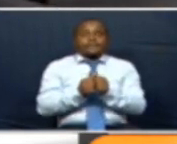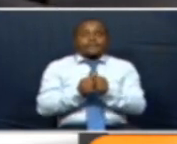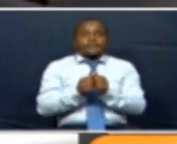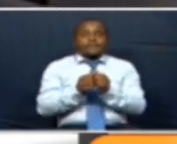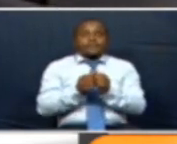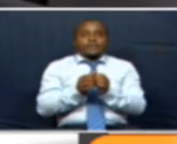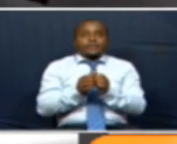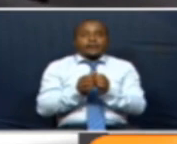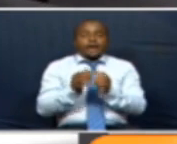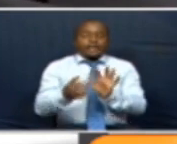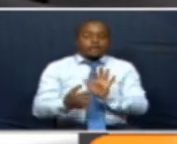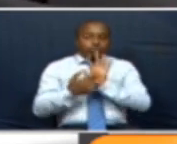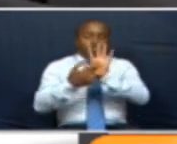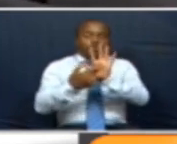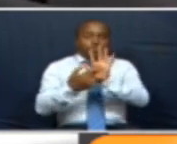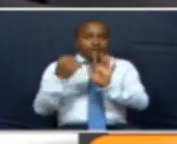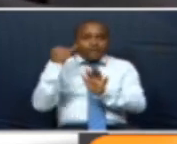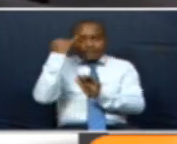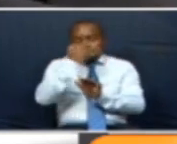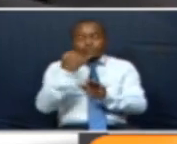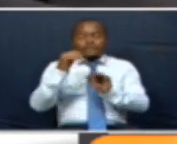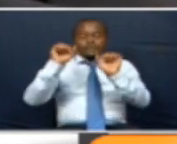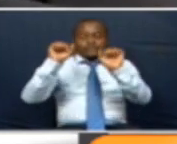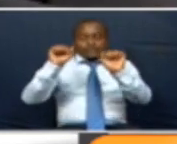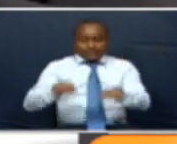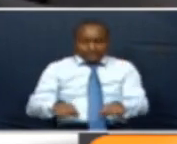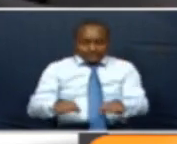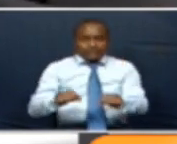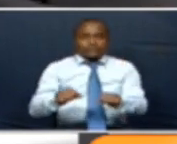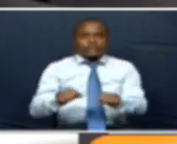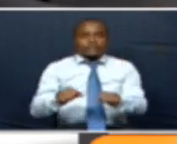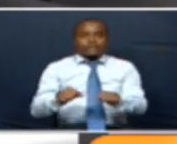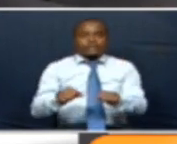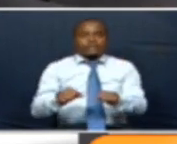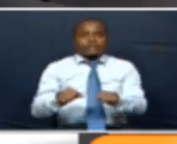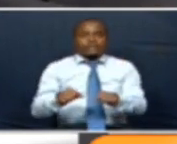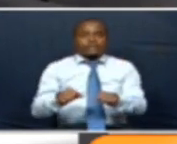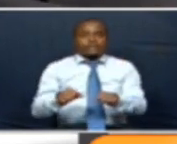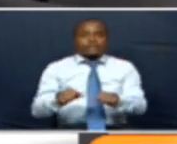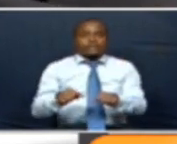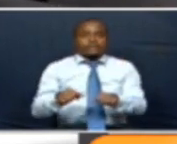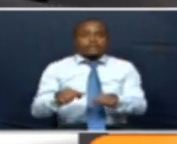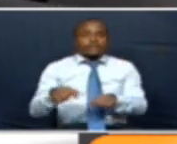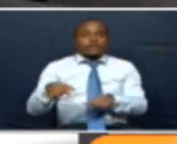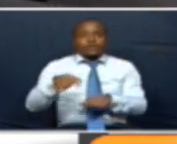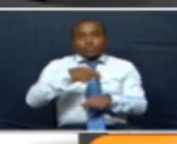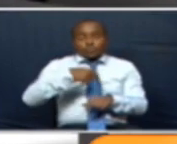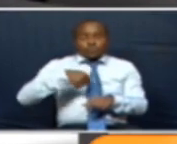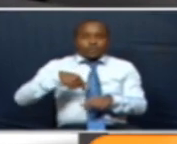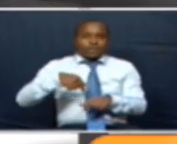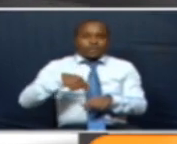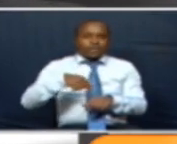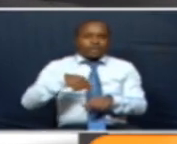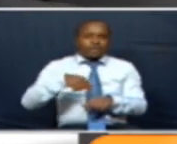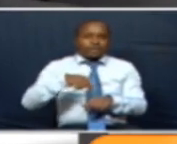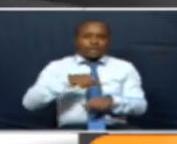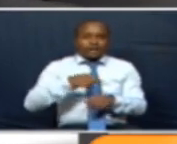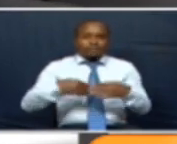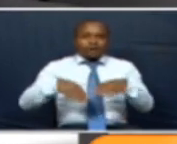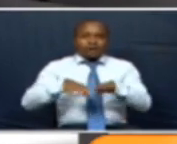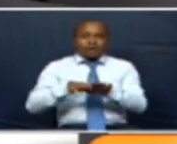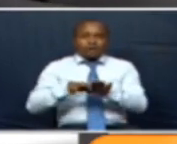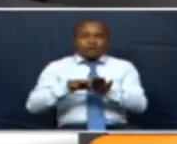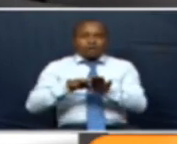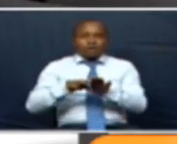an image that, yes, we have closed the chapter. The